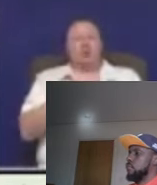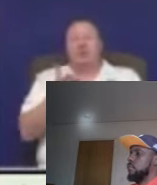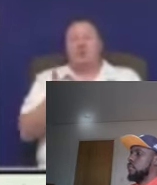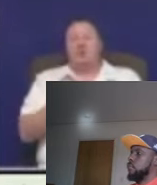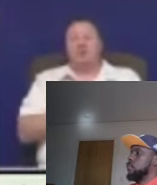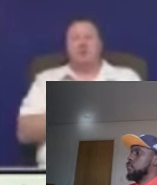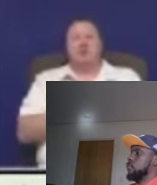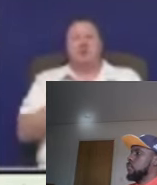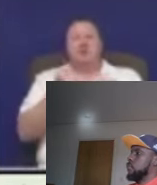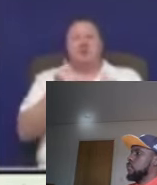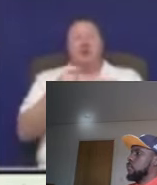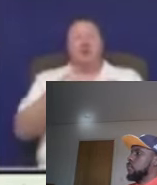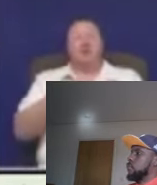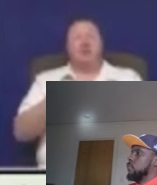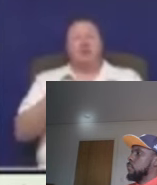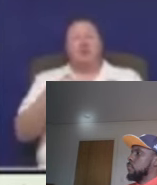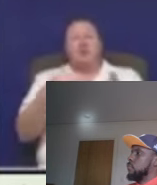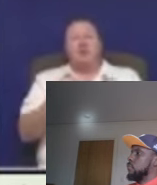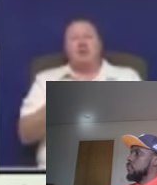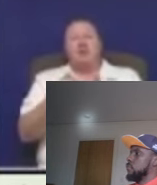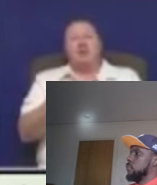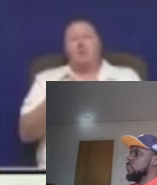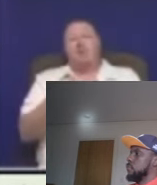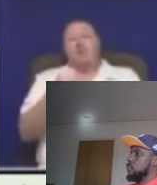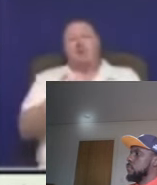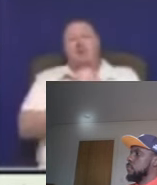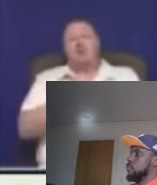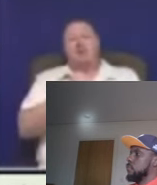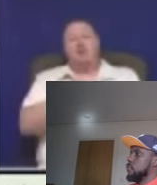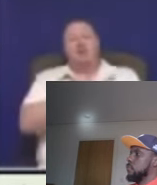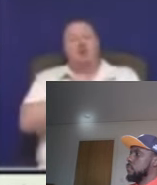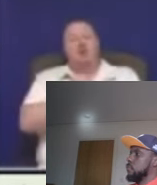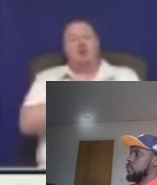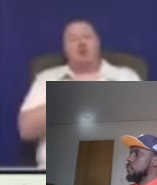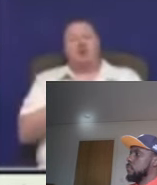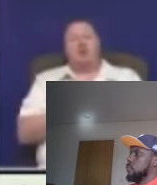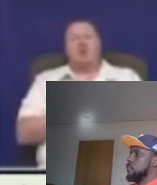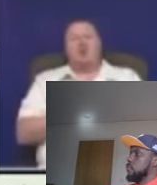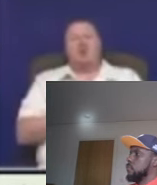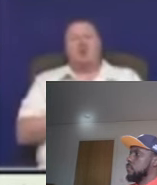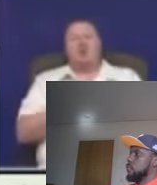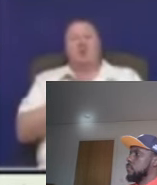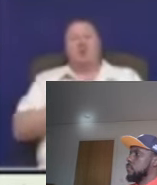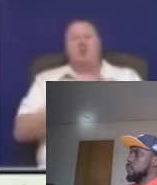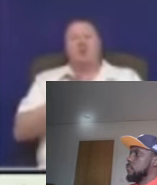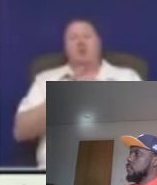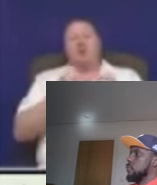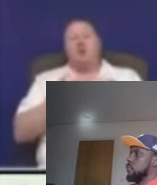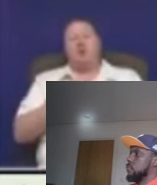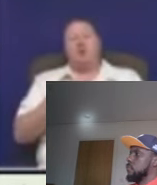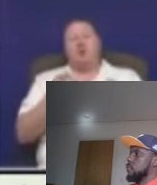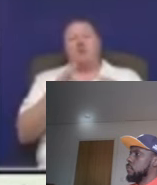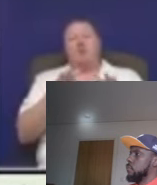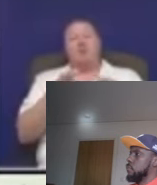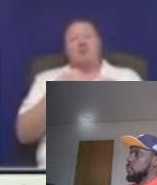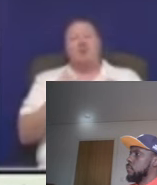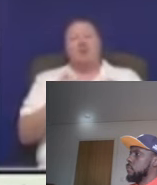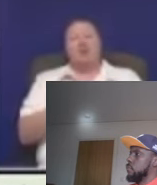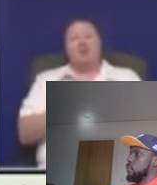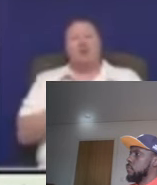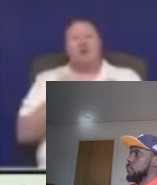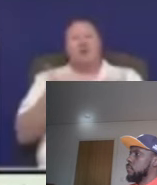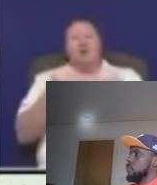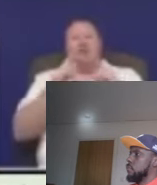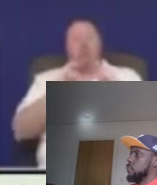financial burden, costing the state millions each year for security alone. To avoid further waste of public finances, we are now